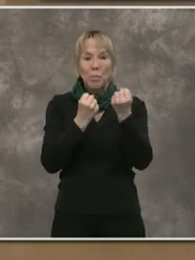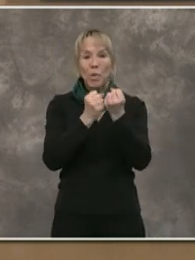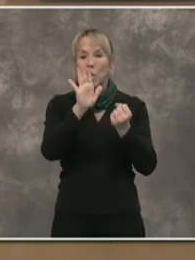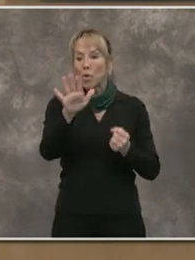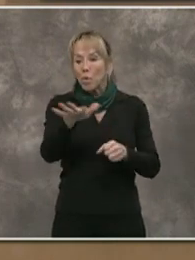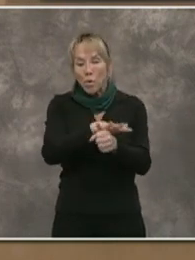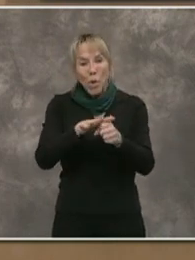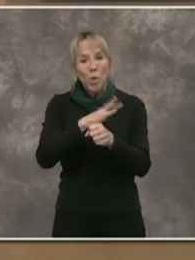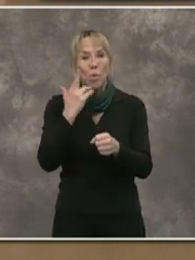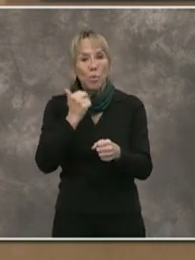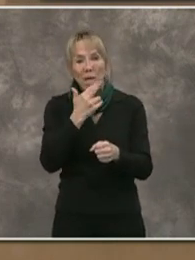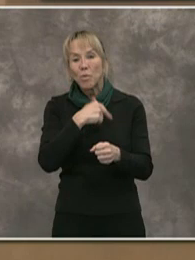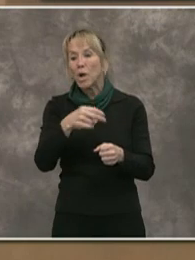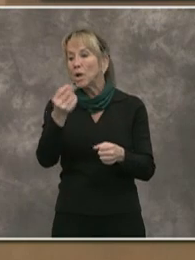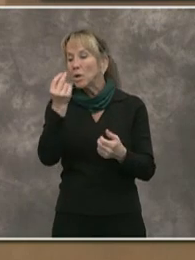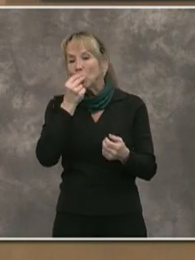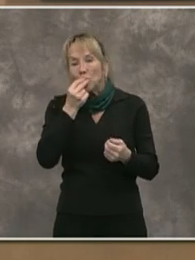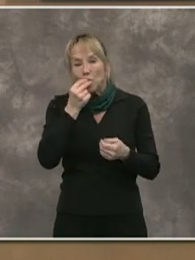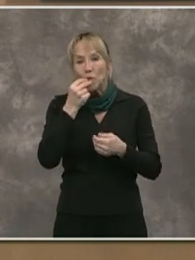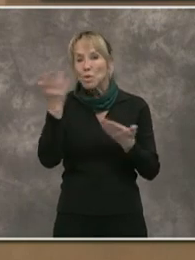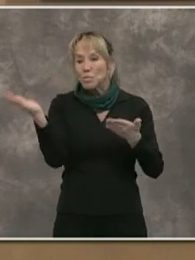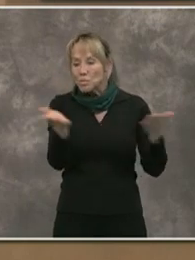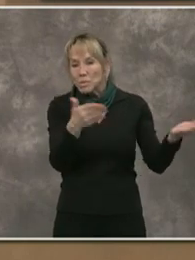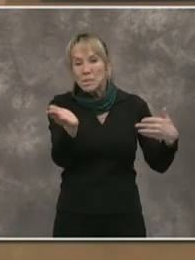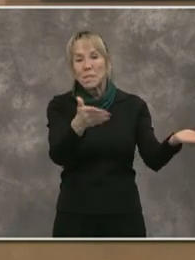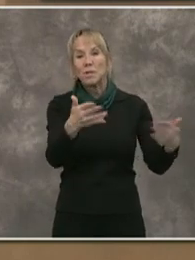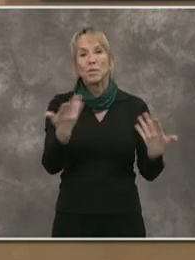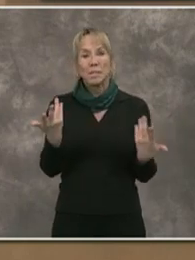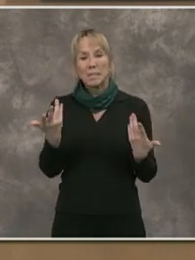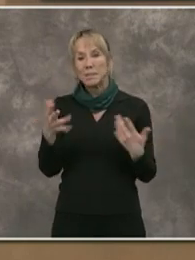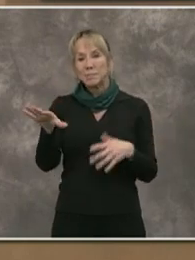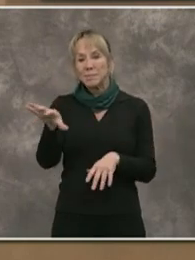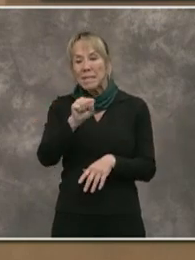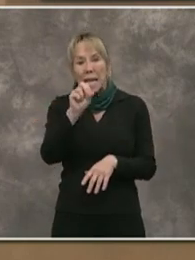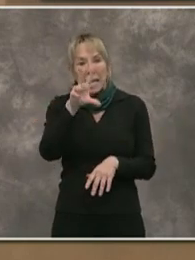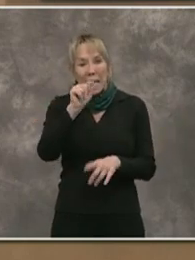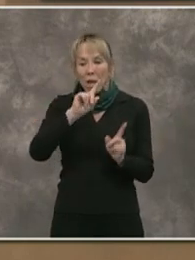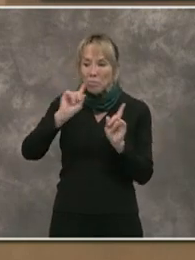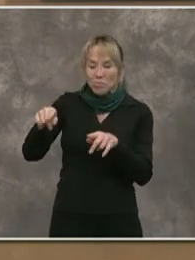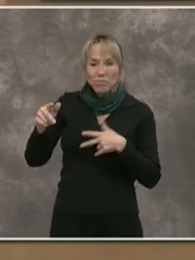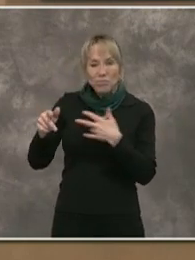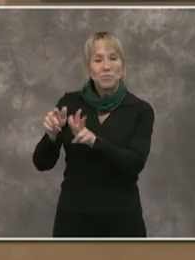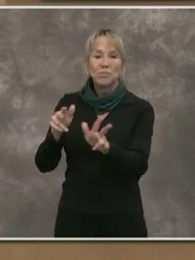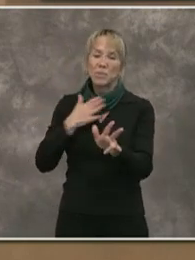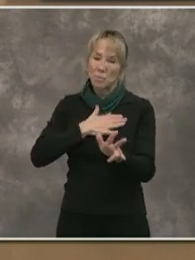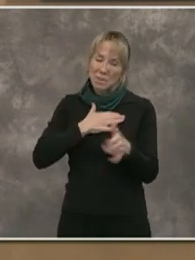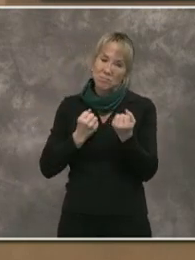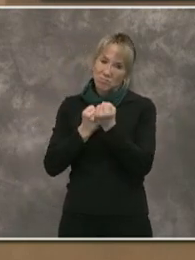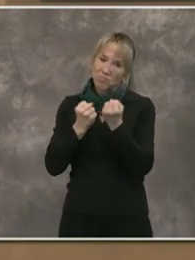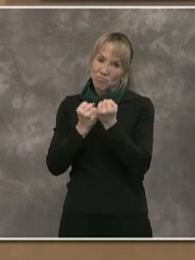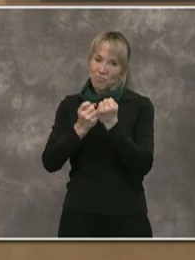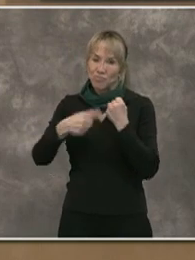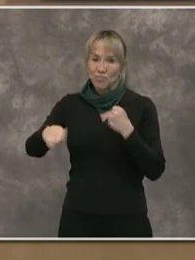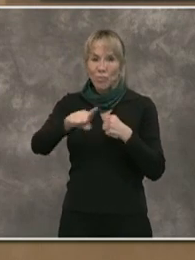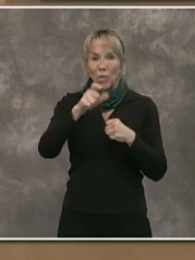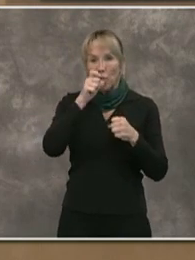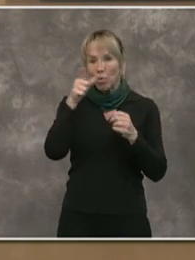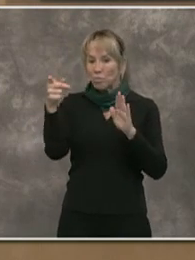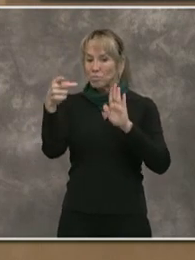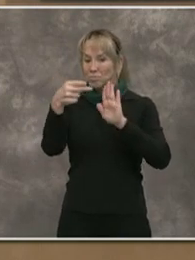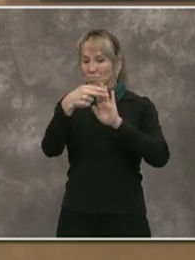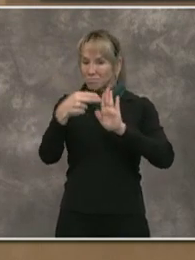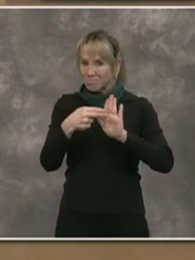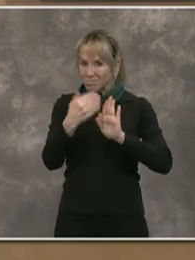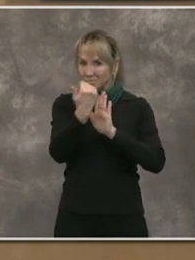and takeout services, and shop at local businesses that are still open and considered to be essential. Before we